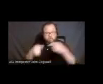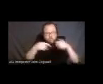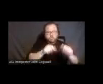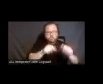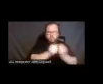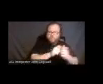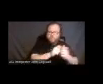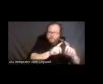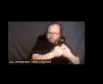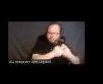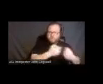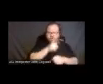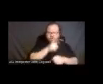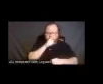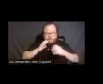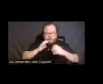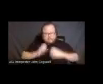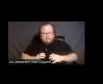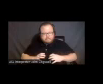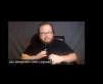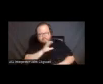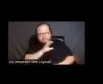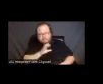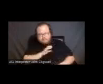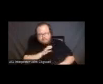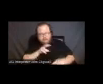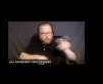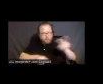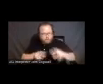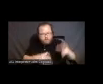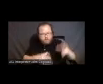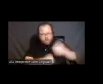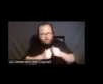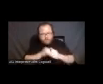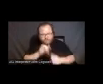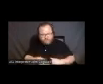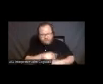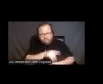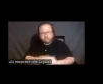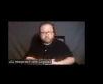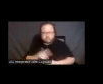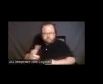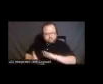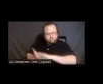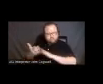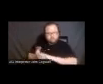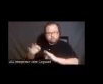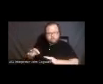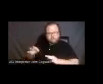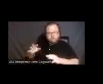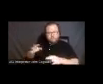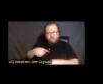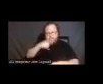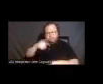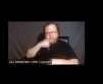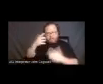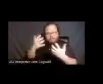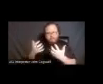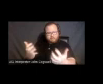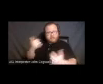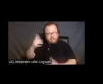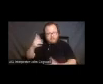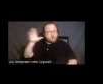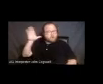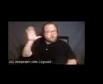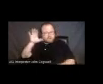to ensure citizen oversight of department operations. So they are the conductors of the public hearing, so they will hear your comments if you attend a